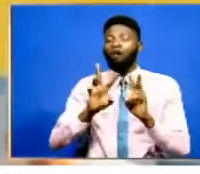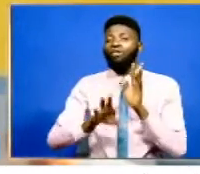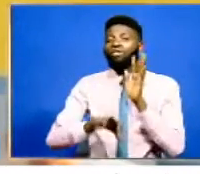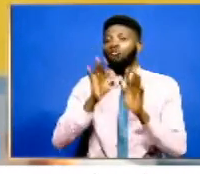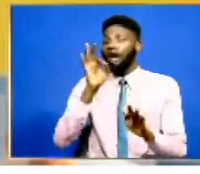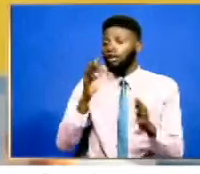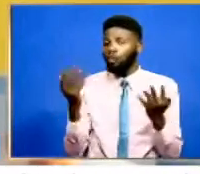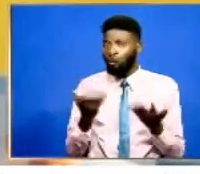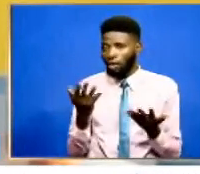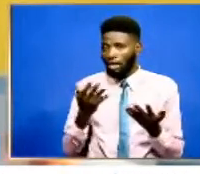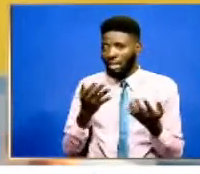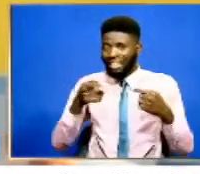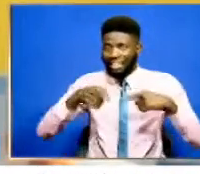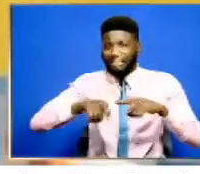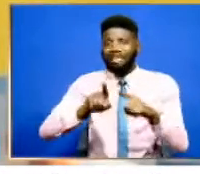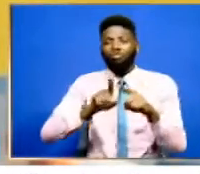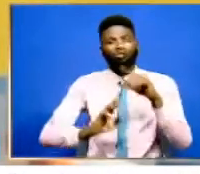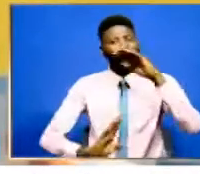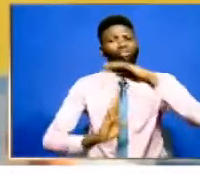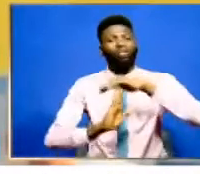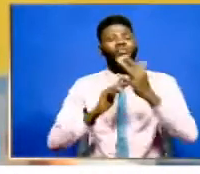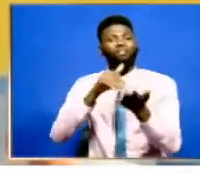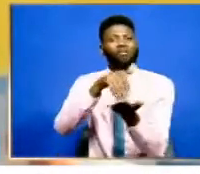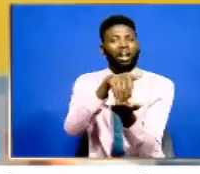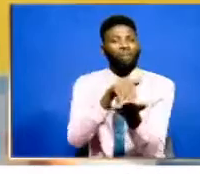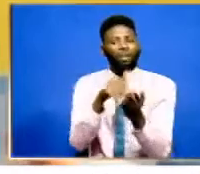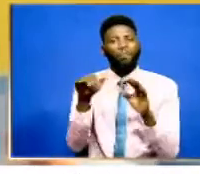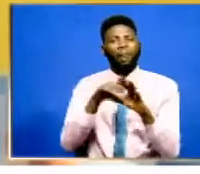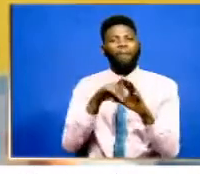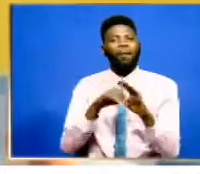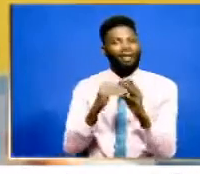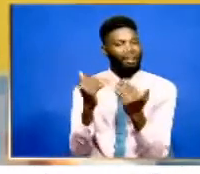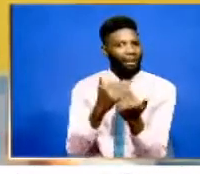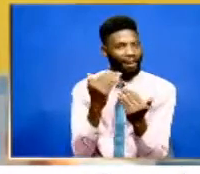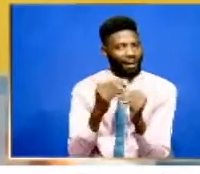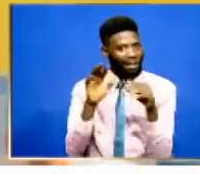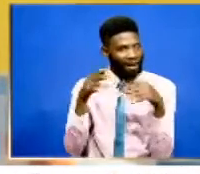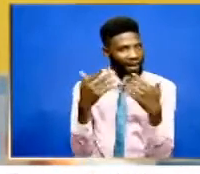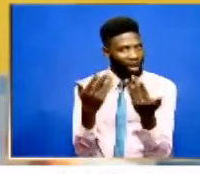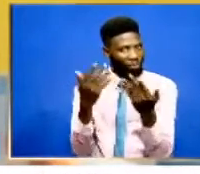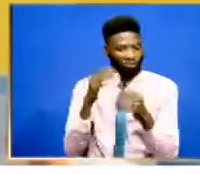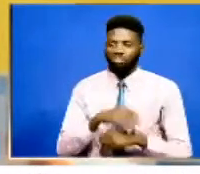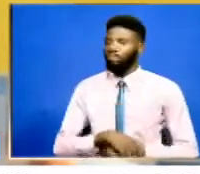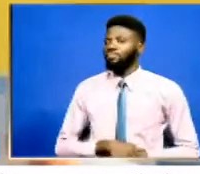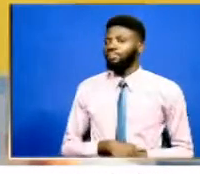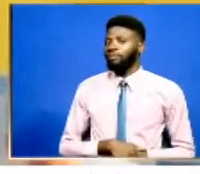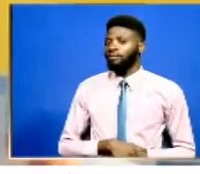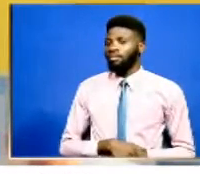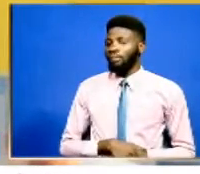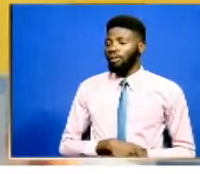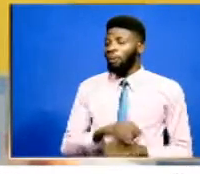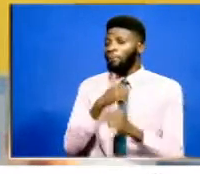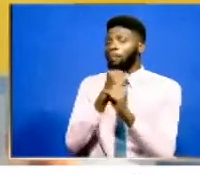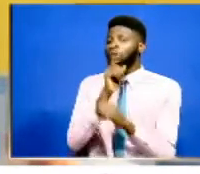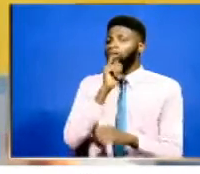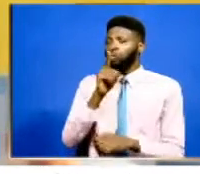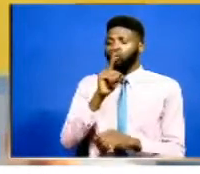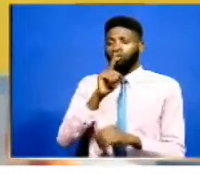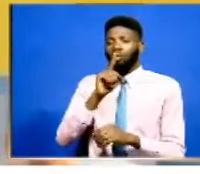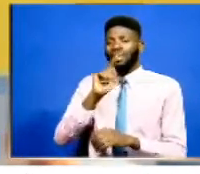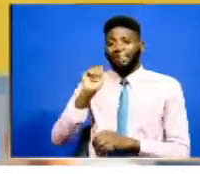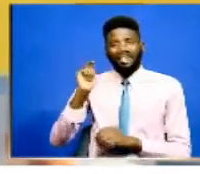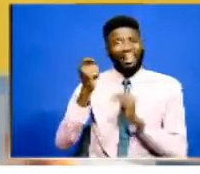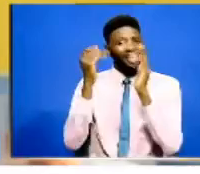its most vulnerable members, end of quote. By ensuring that all Kenyans, and especially children